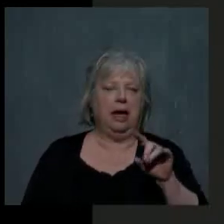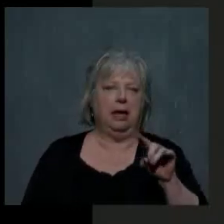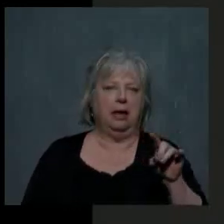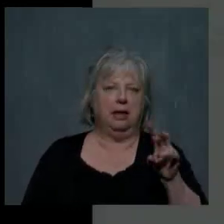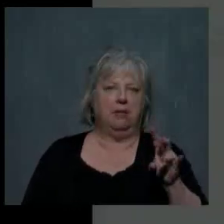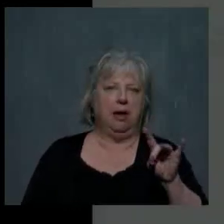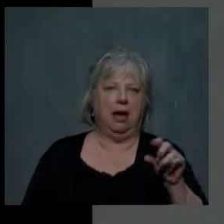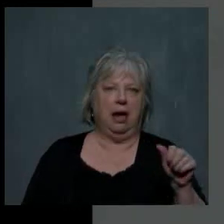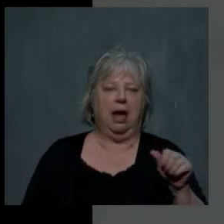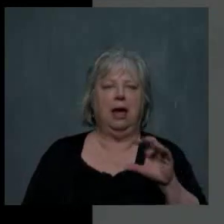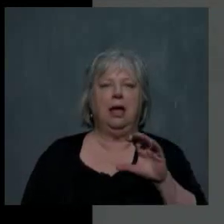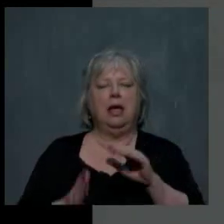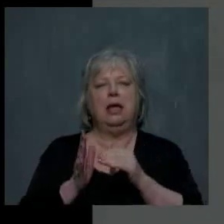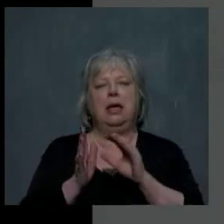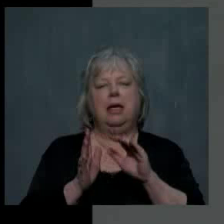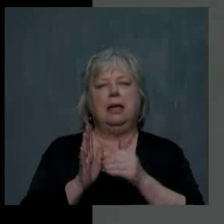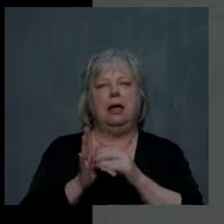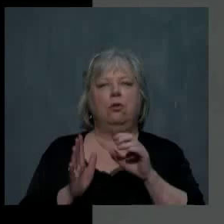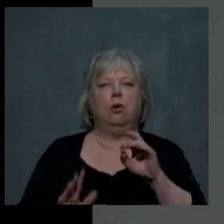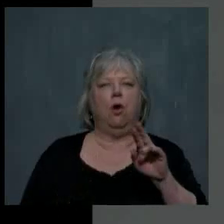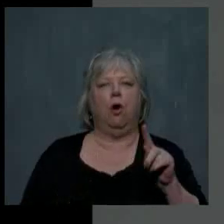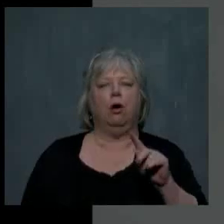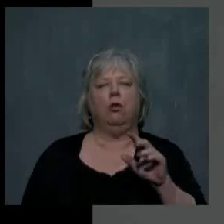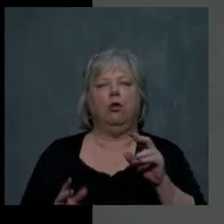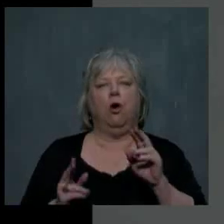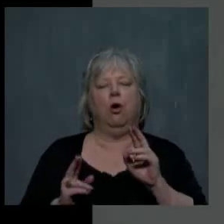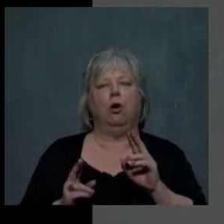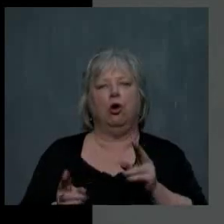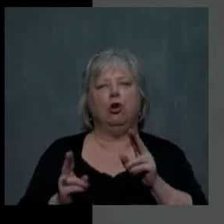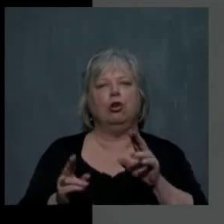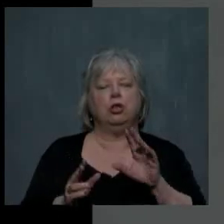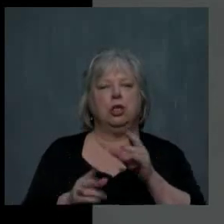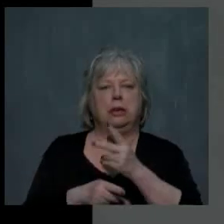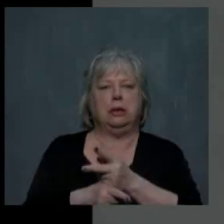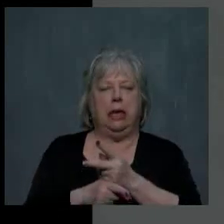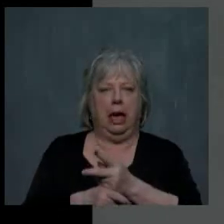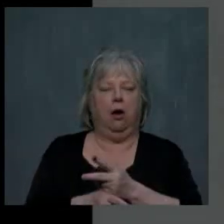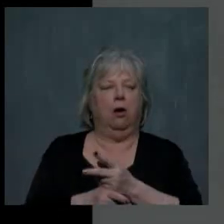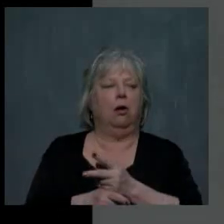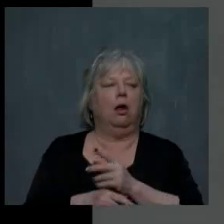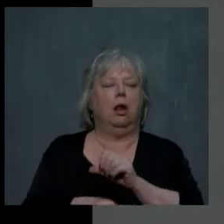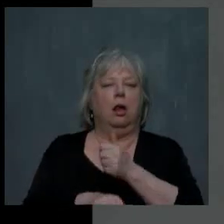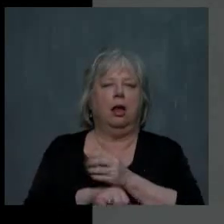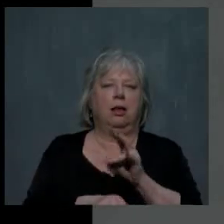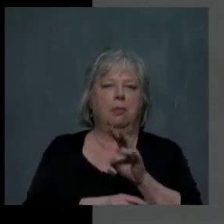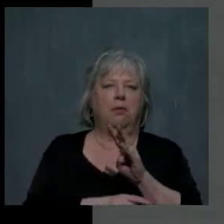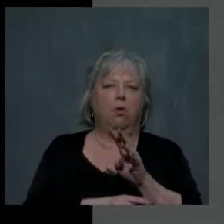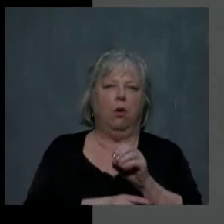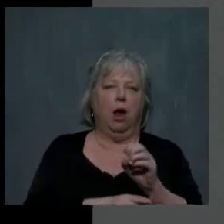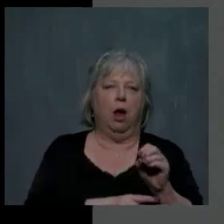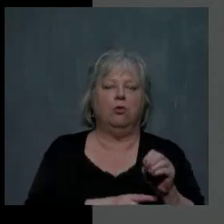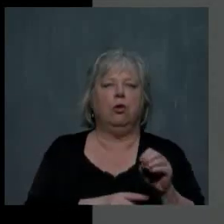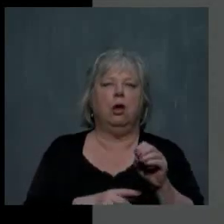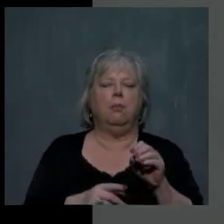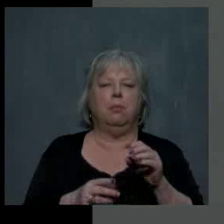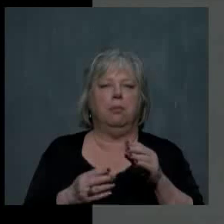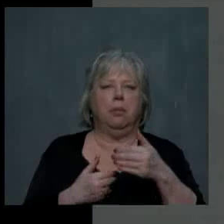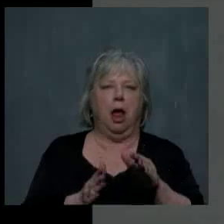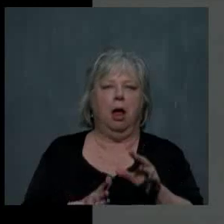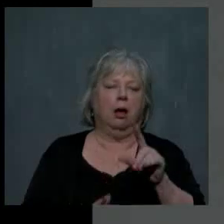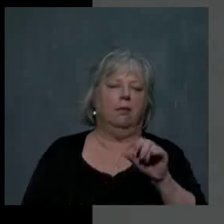Z-9078-A, Central Arkansas Urgent Care Short Form PID revocation, located in the 7400 block of Lindsay